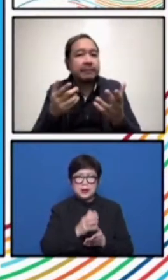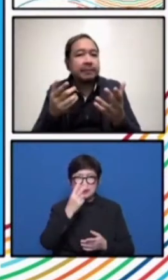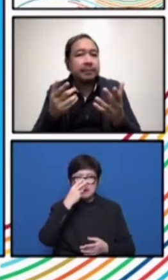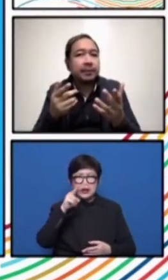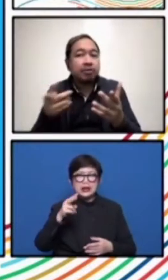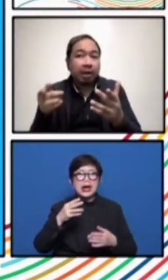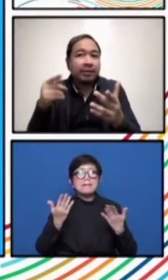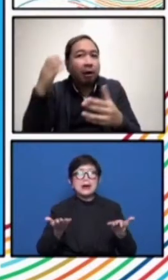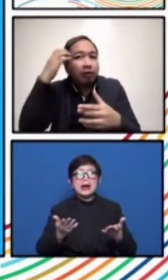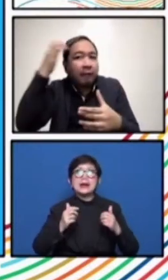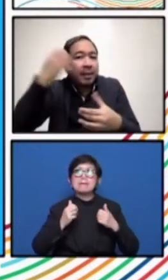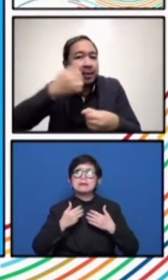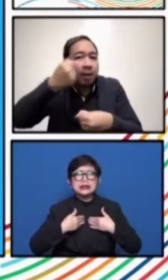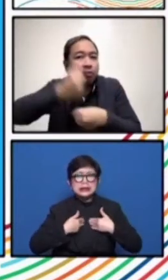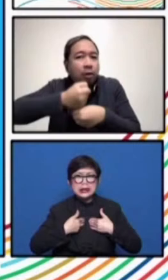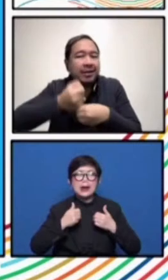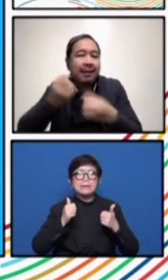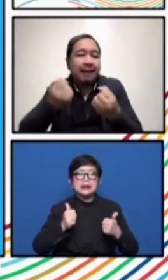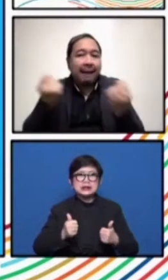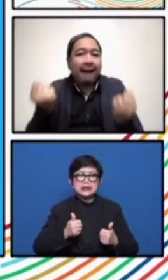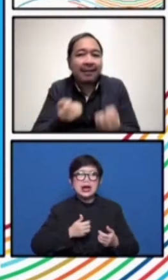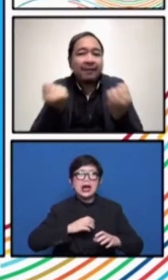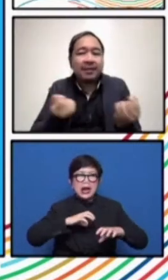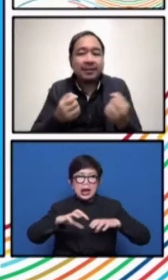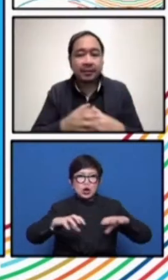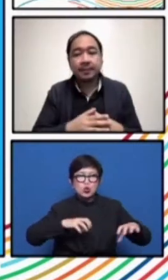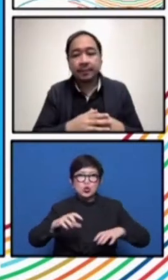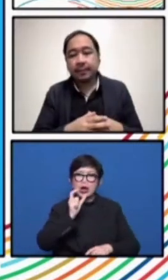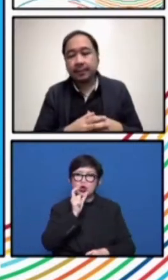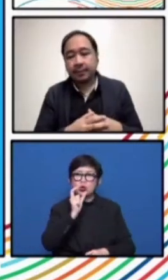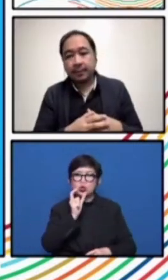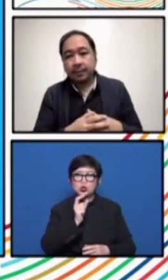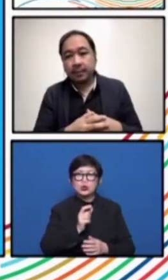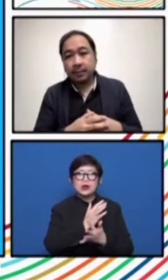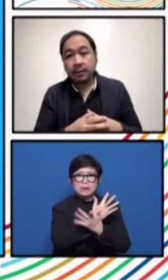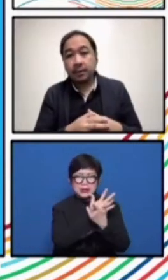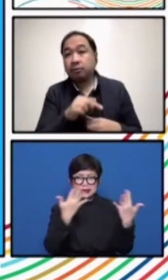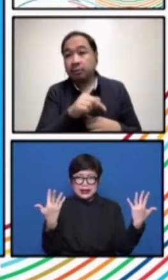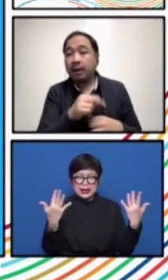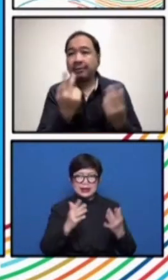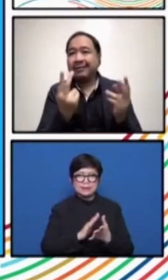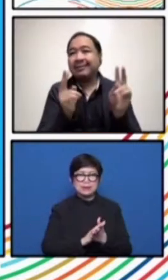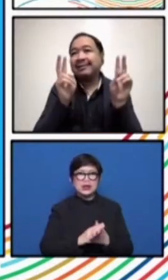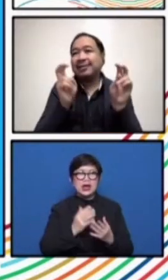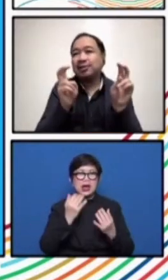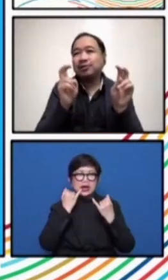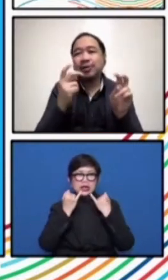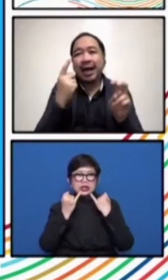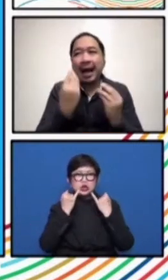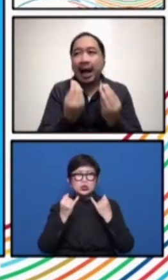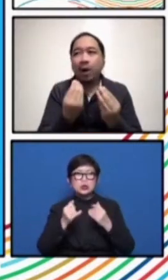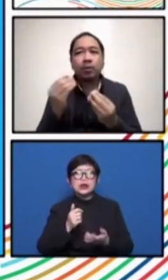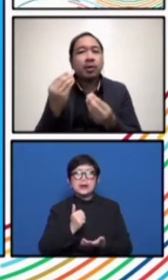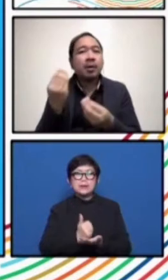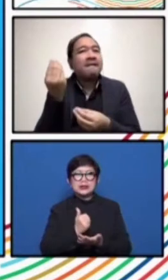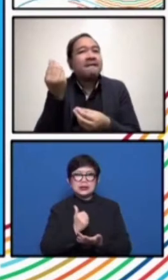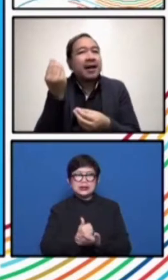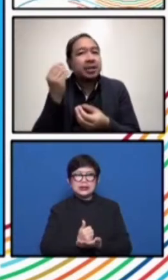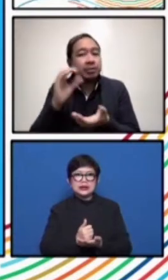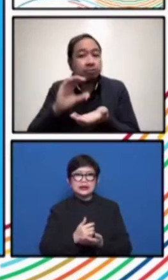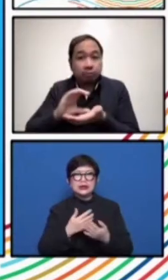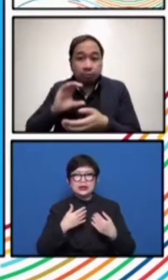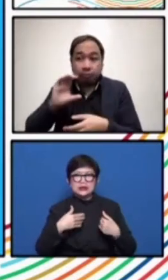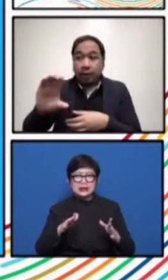Works I think that there is also a big issue around fiscal decentralization because we see the